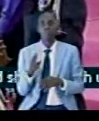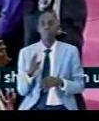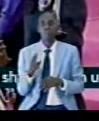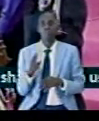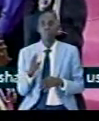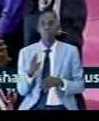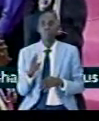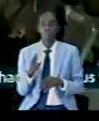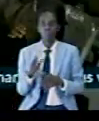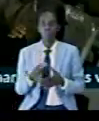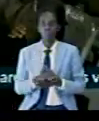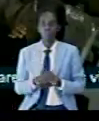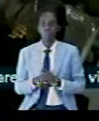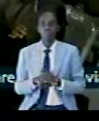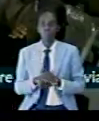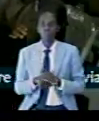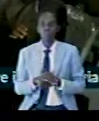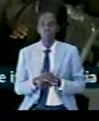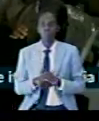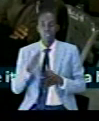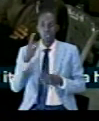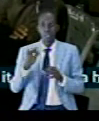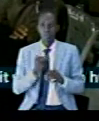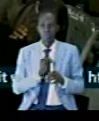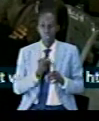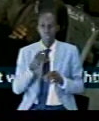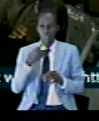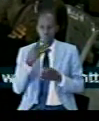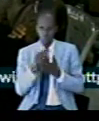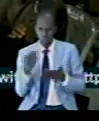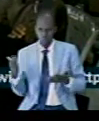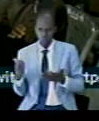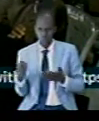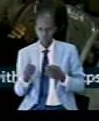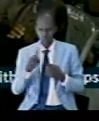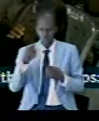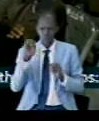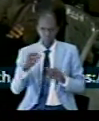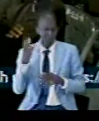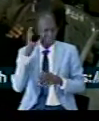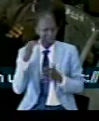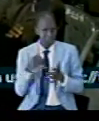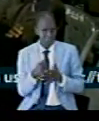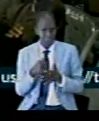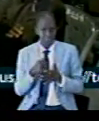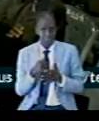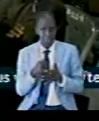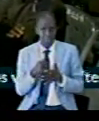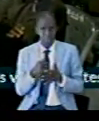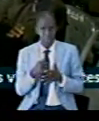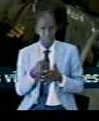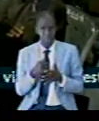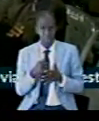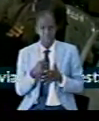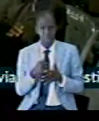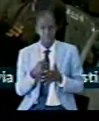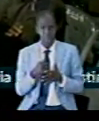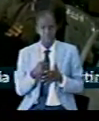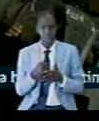in back with number for you, hey, boy, down. Hey, so tell me, Abby. Where it go? Okan.